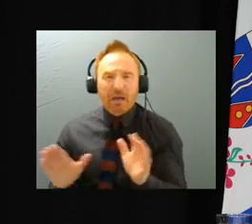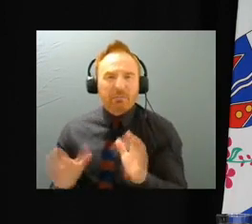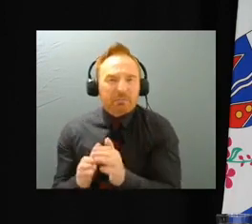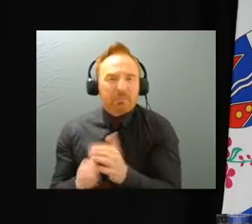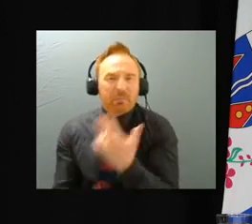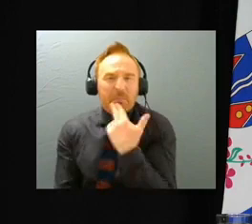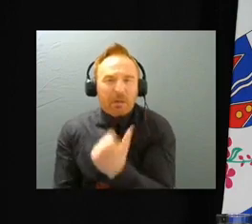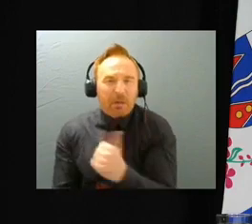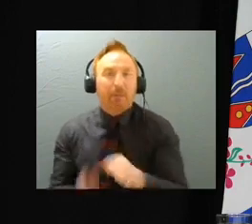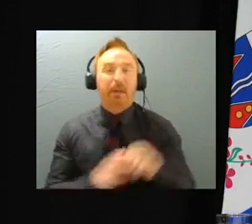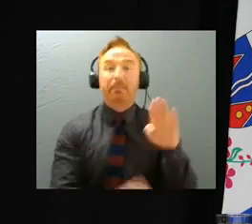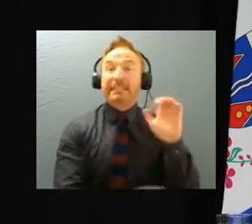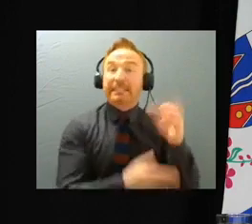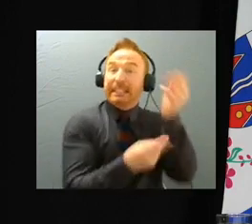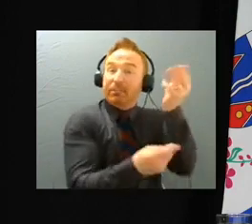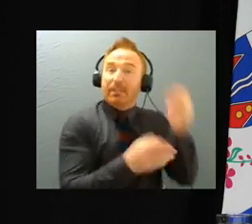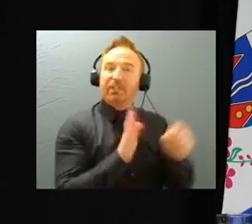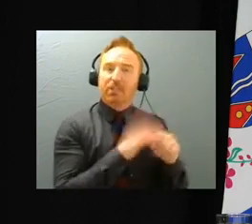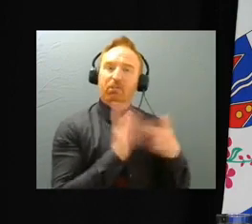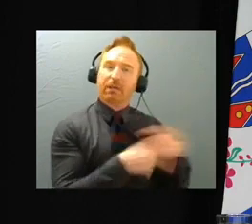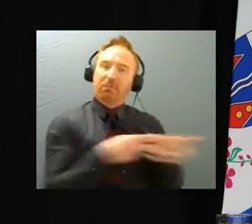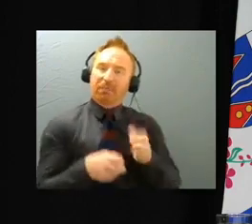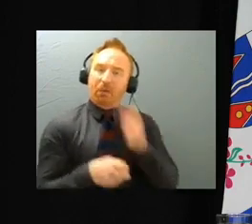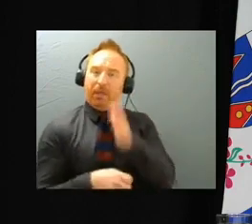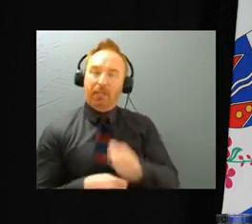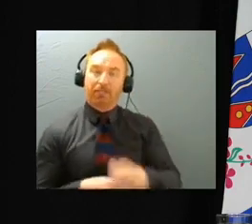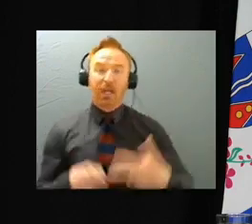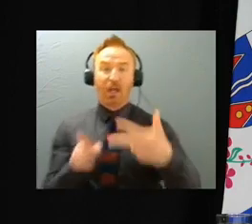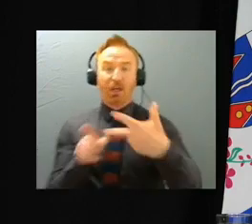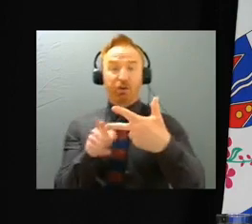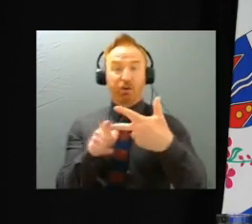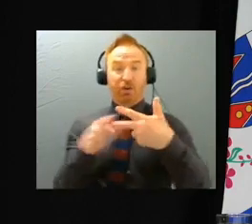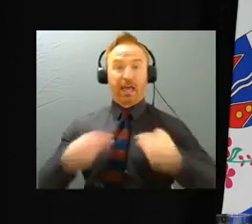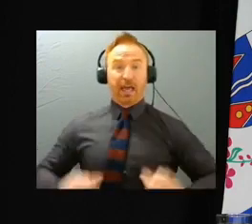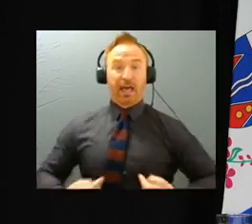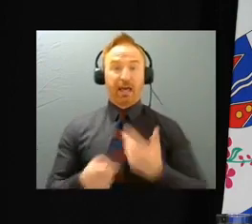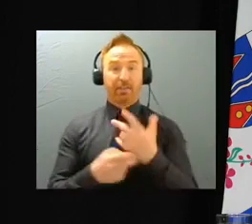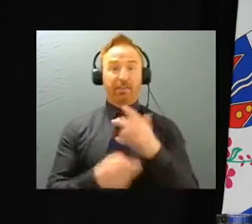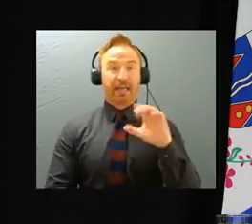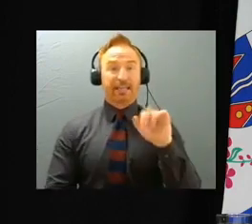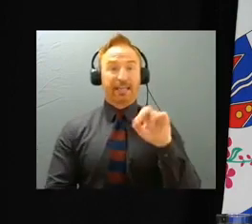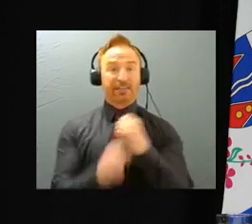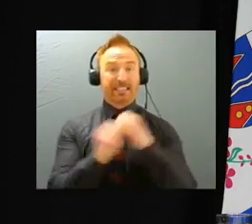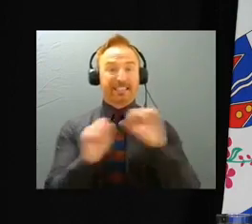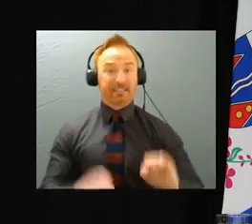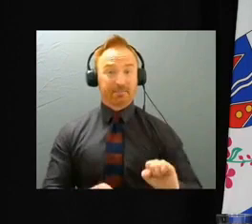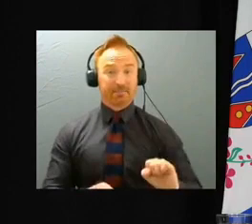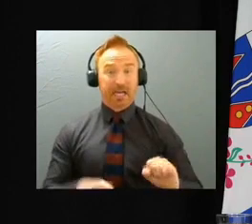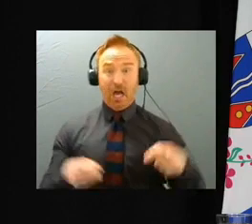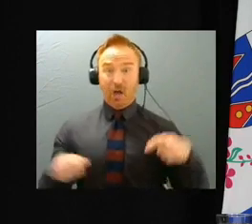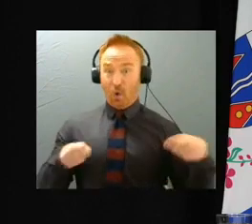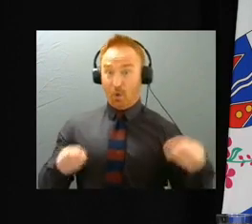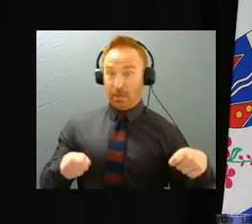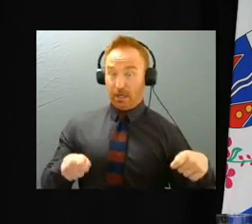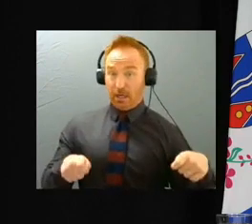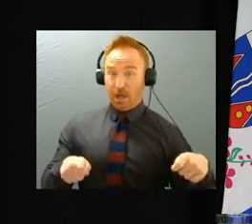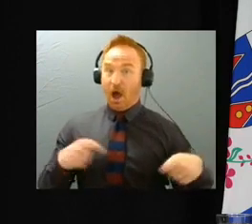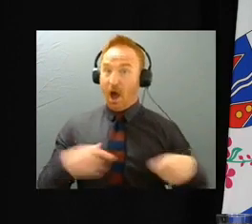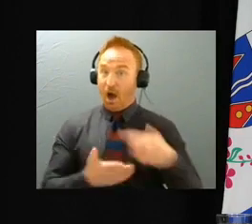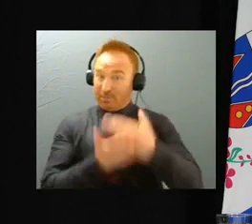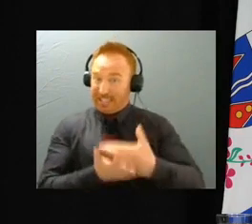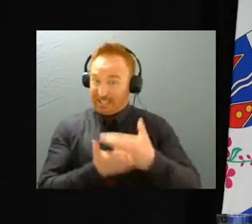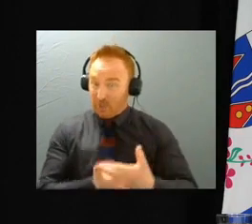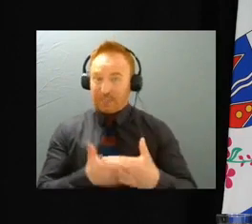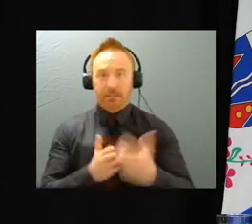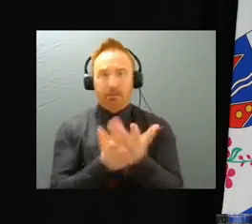elsewhere. Third, how is the healthcare system coping? Is there any strain on our healthcare resources? Are people going back to